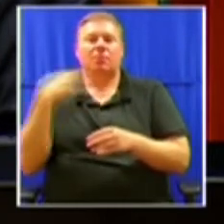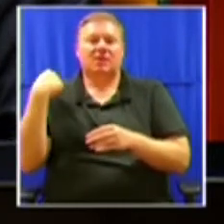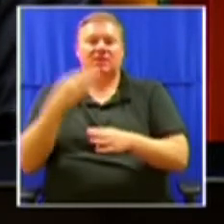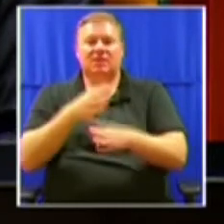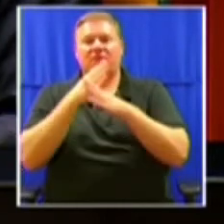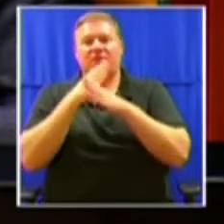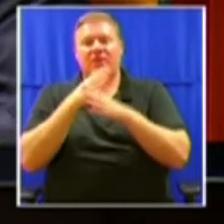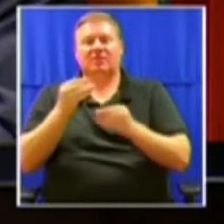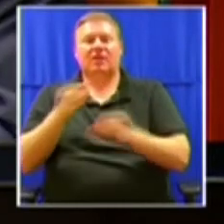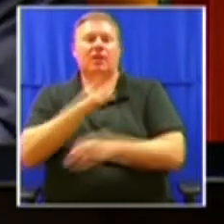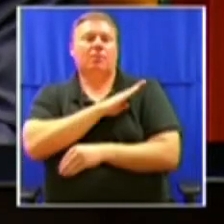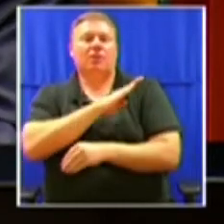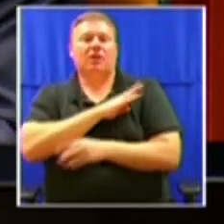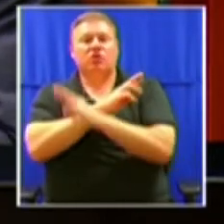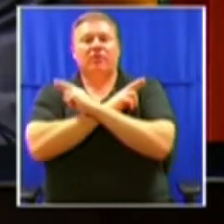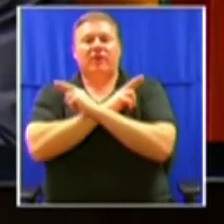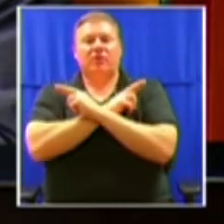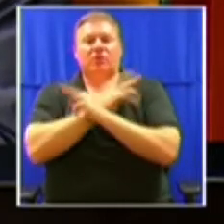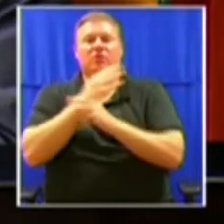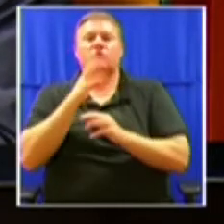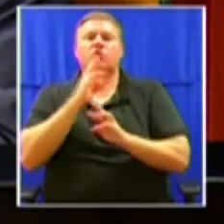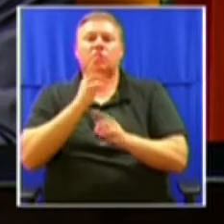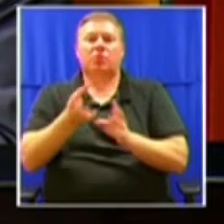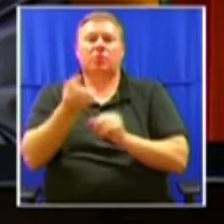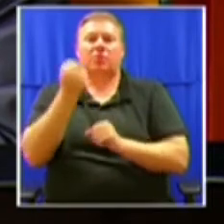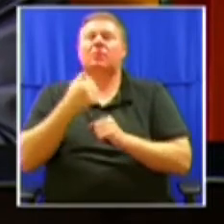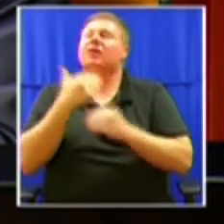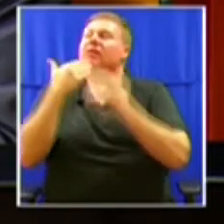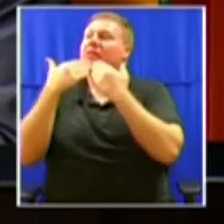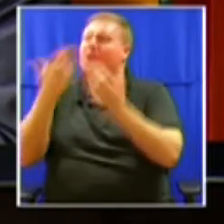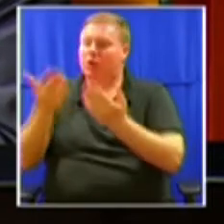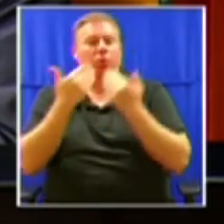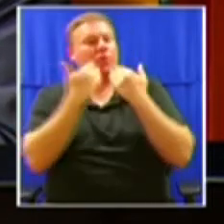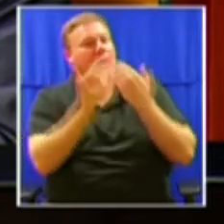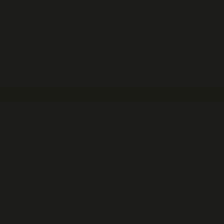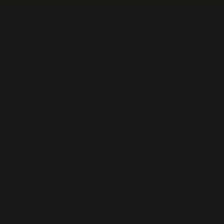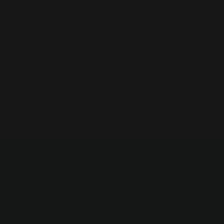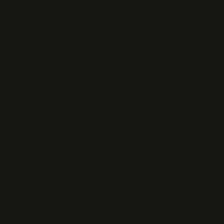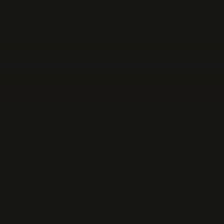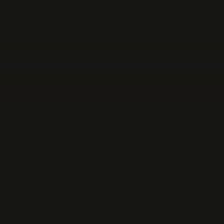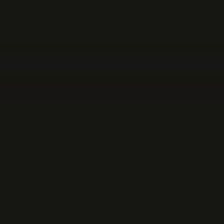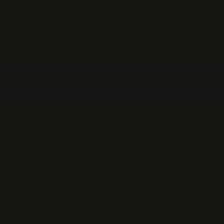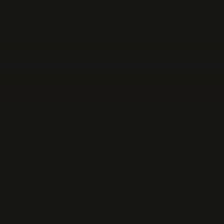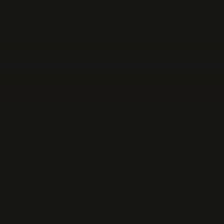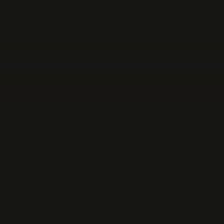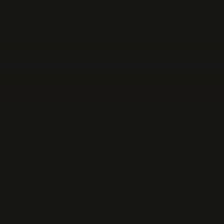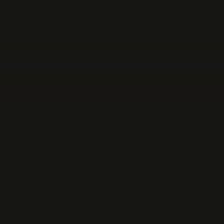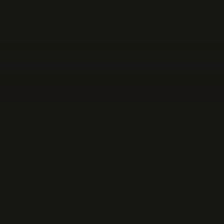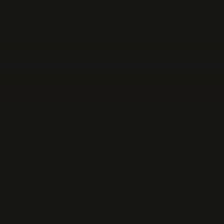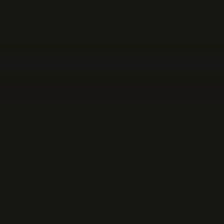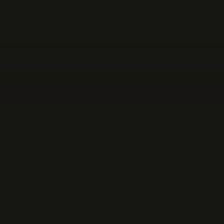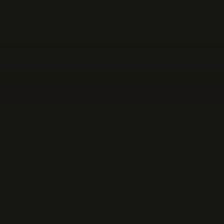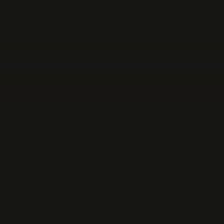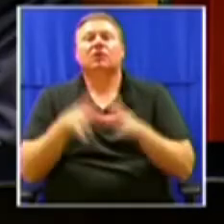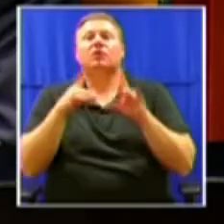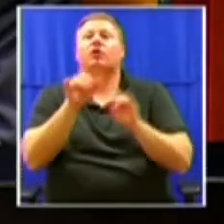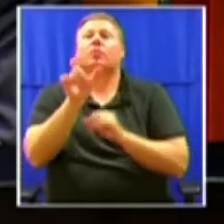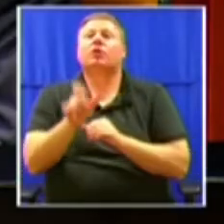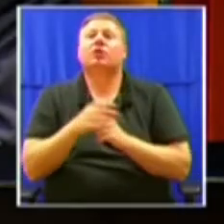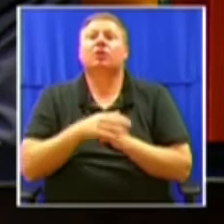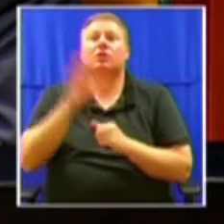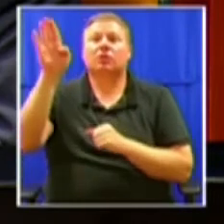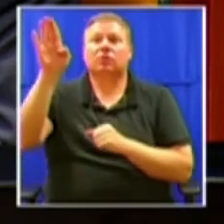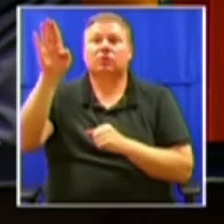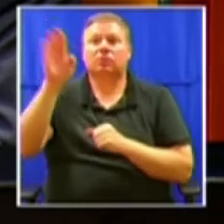you can get a response. Thank you very much. You're welcome. Honourable Thank you very much. Chairperson. Yes, Honourable Member. Will you